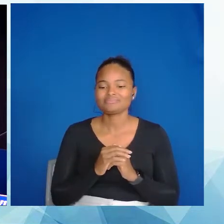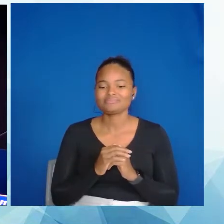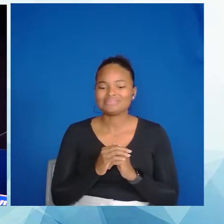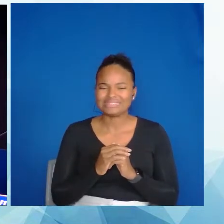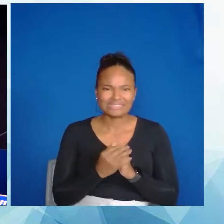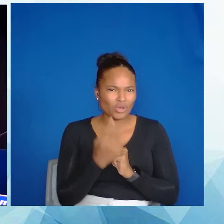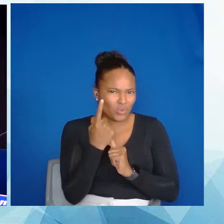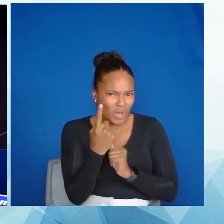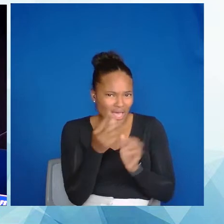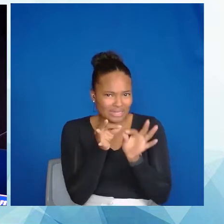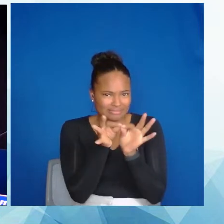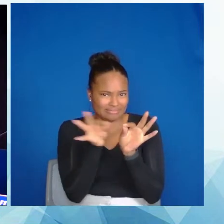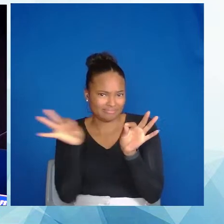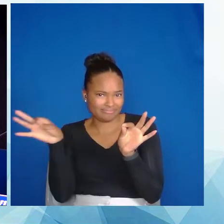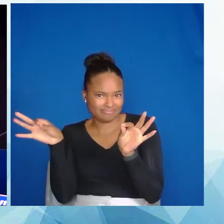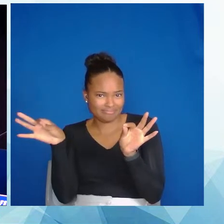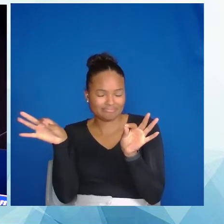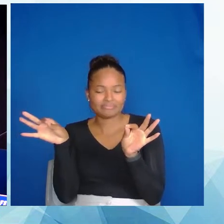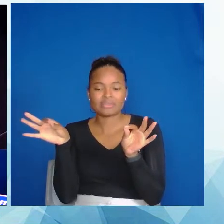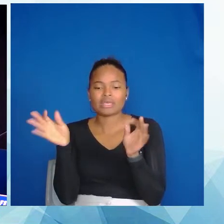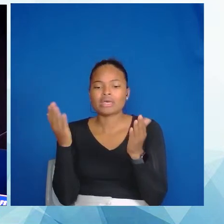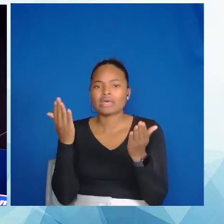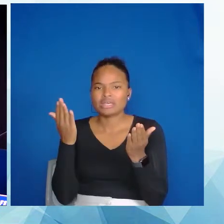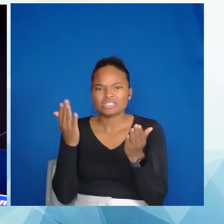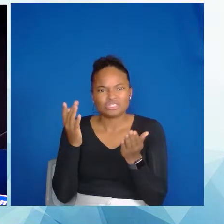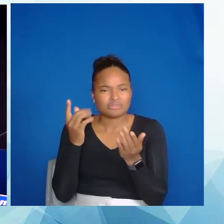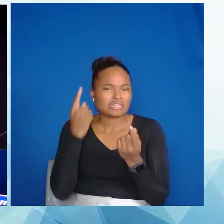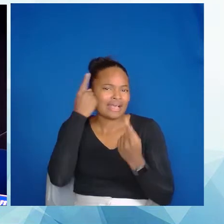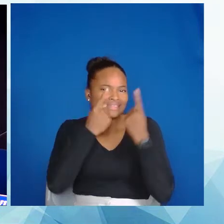that might be considered revising,